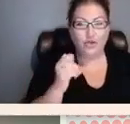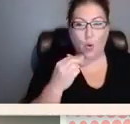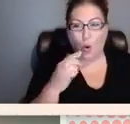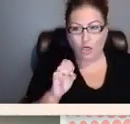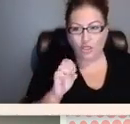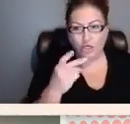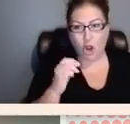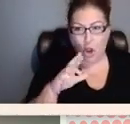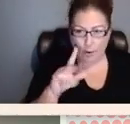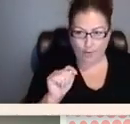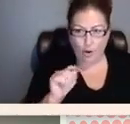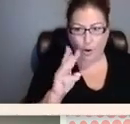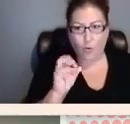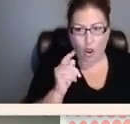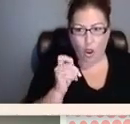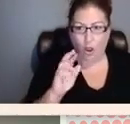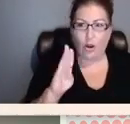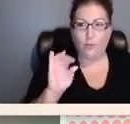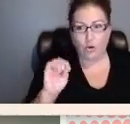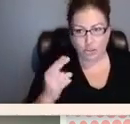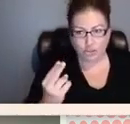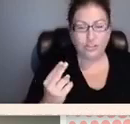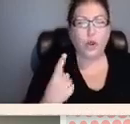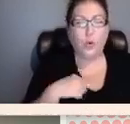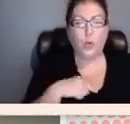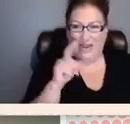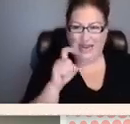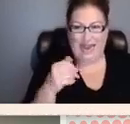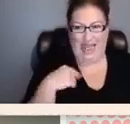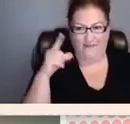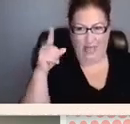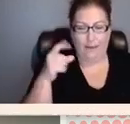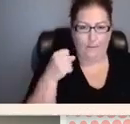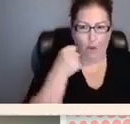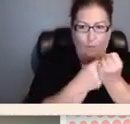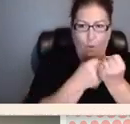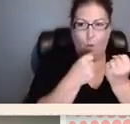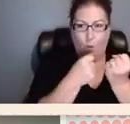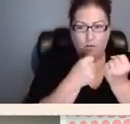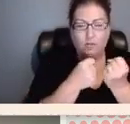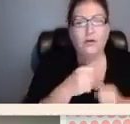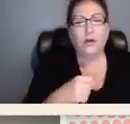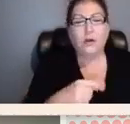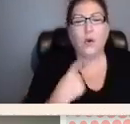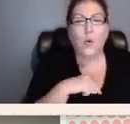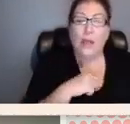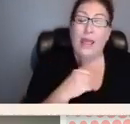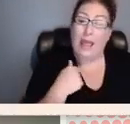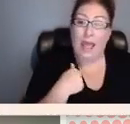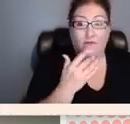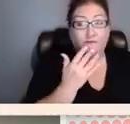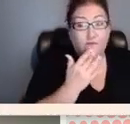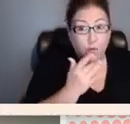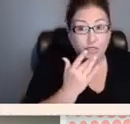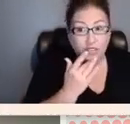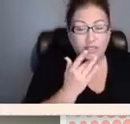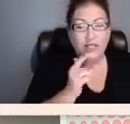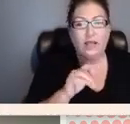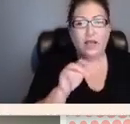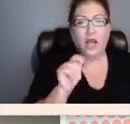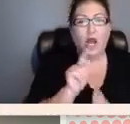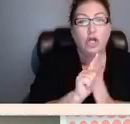We needed to have him on board. We had, fortunately, Attorney General